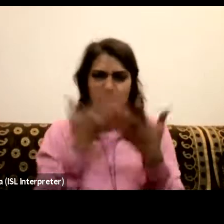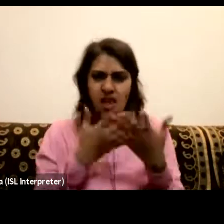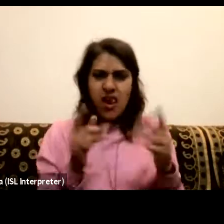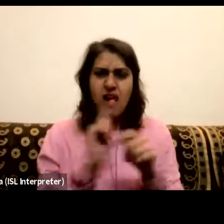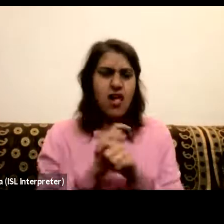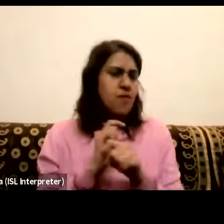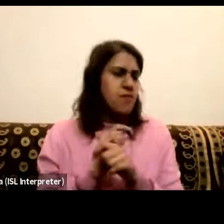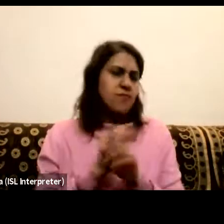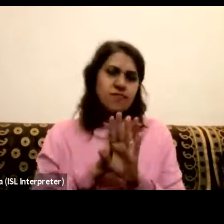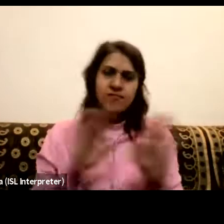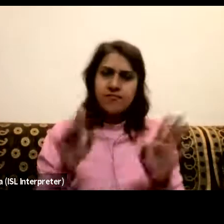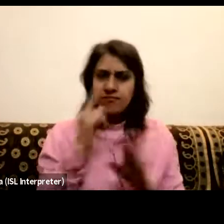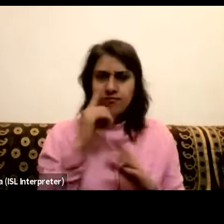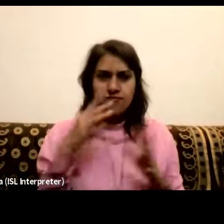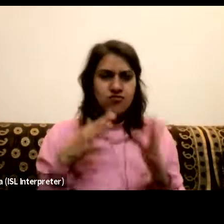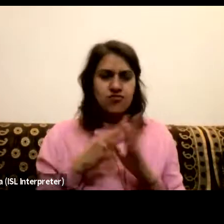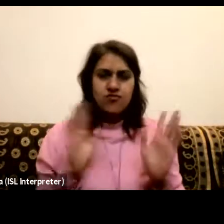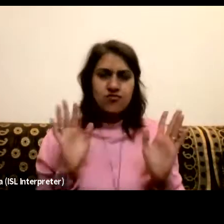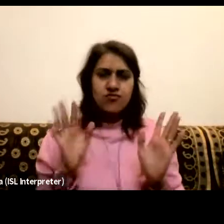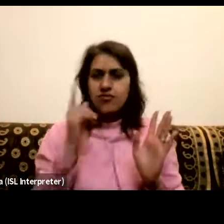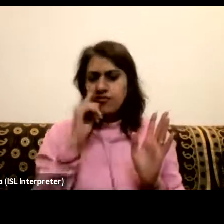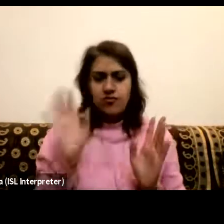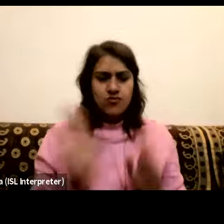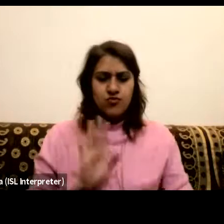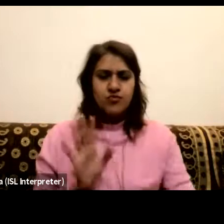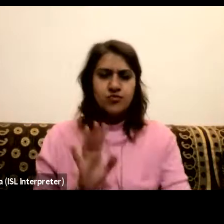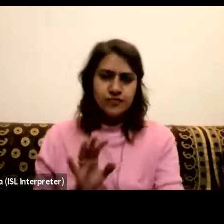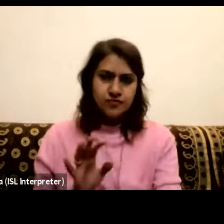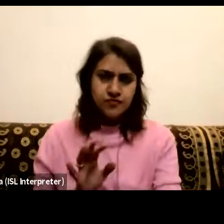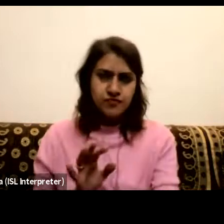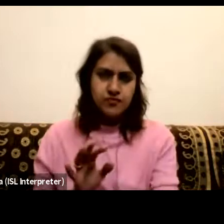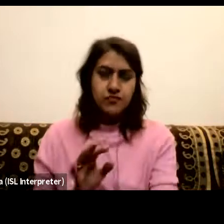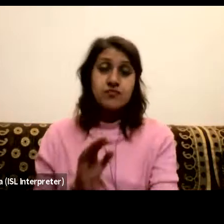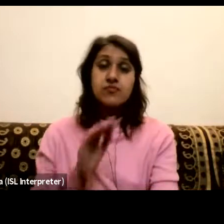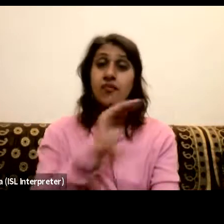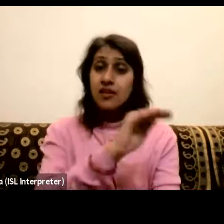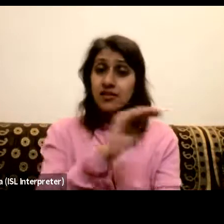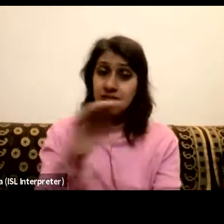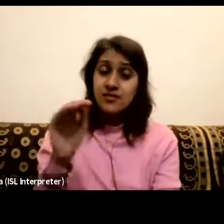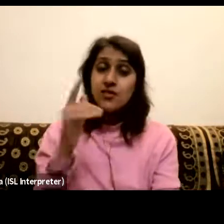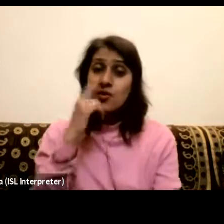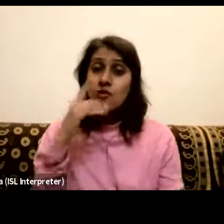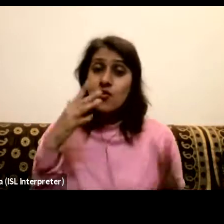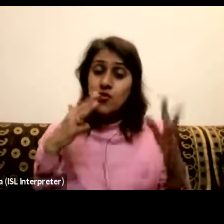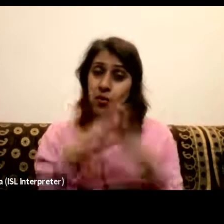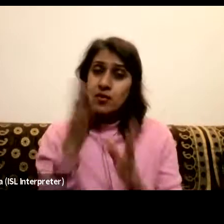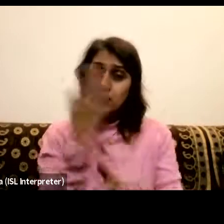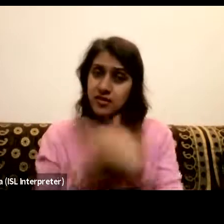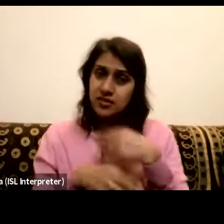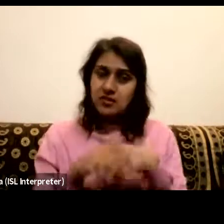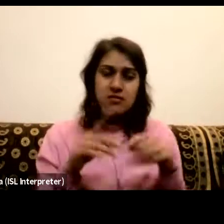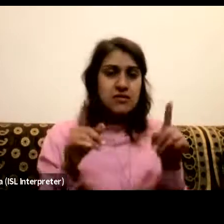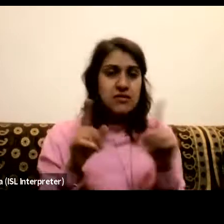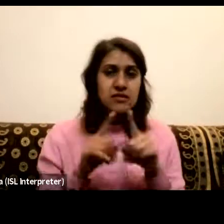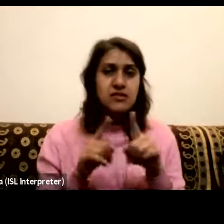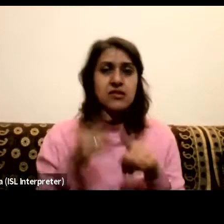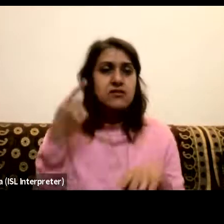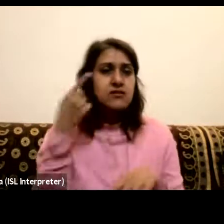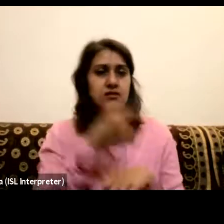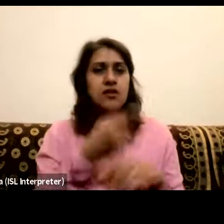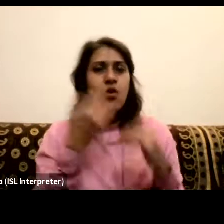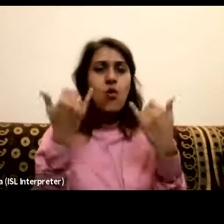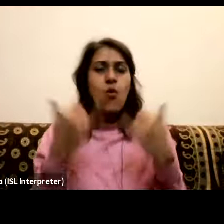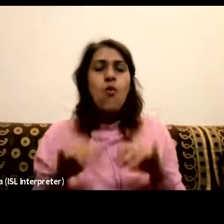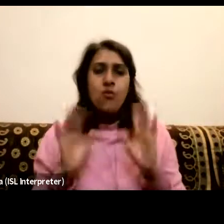happen. And let us not forget that this can happen easily to children and women with disabilities as well as it happens to any